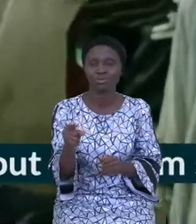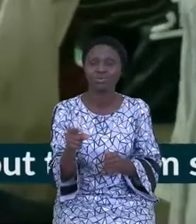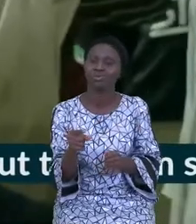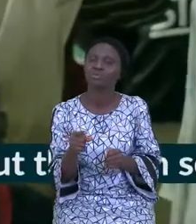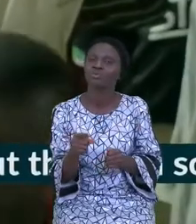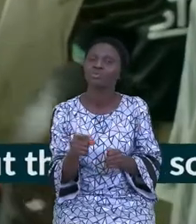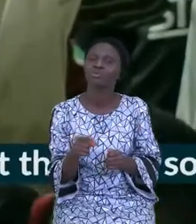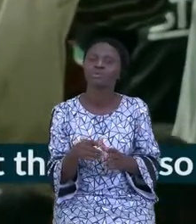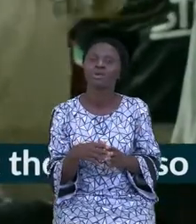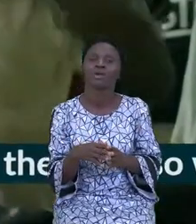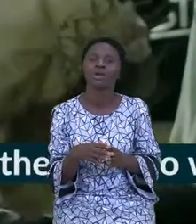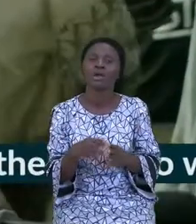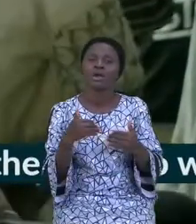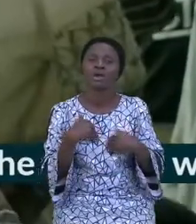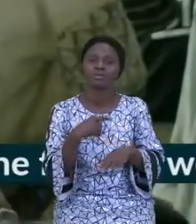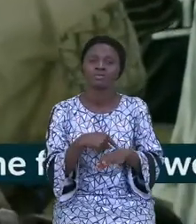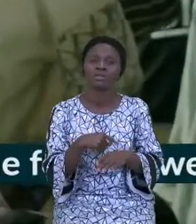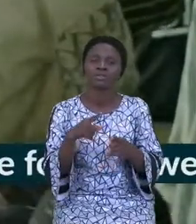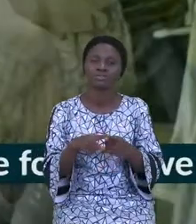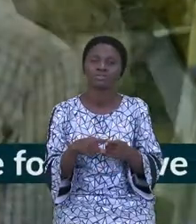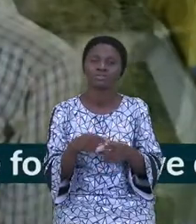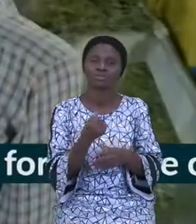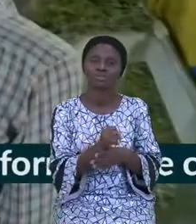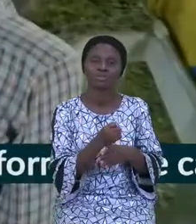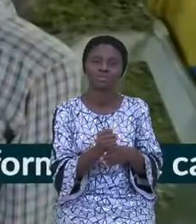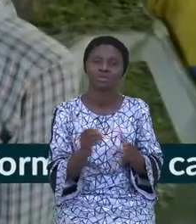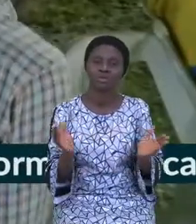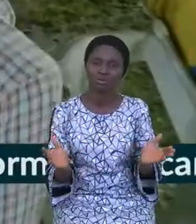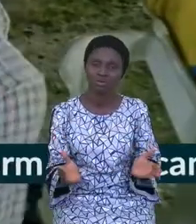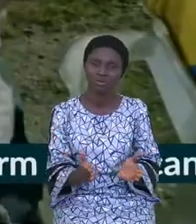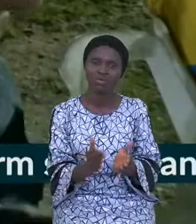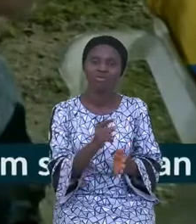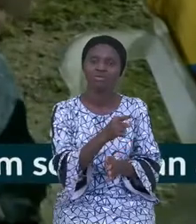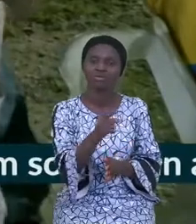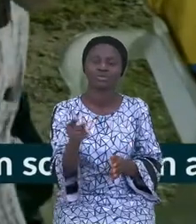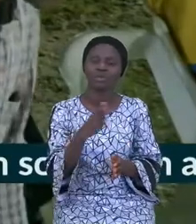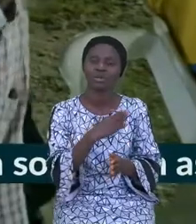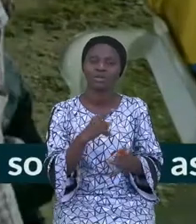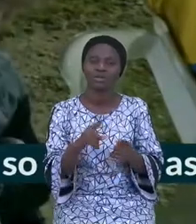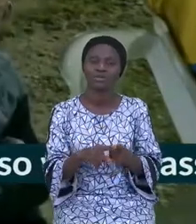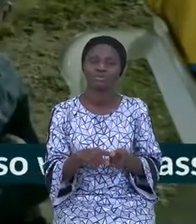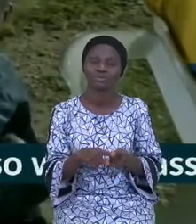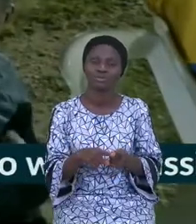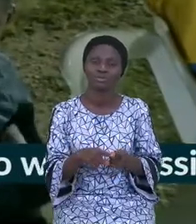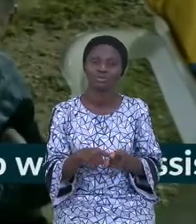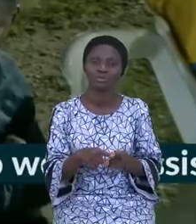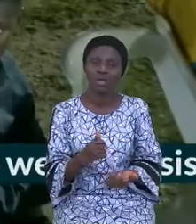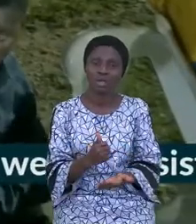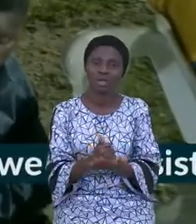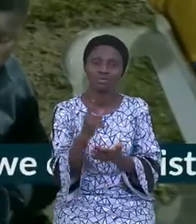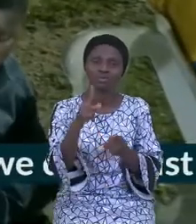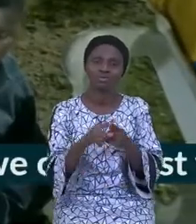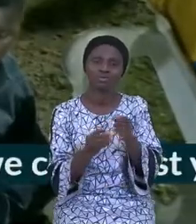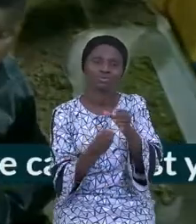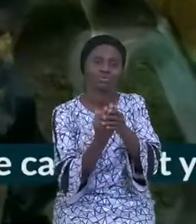time with you to share with you, to encourage you, and to see how to build you up in your